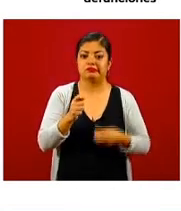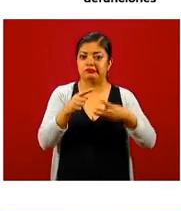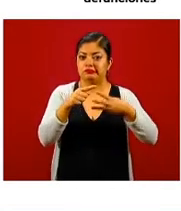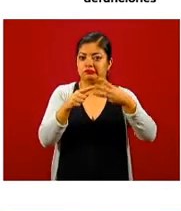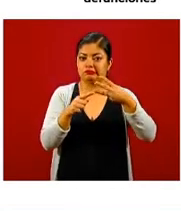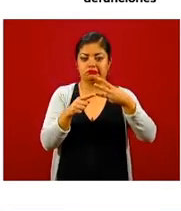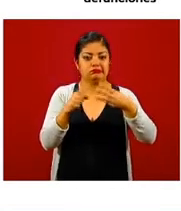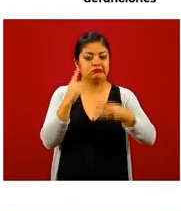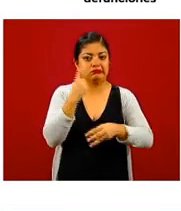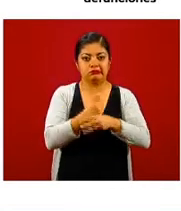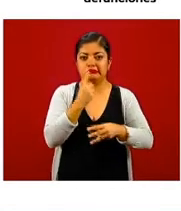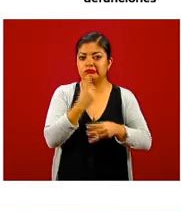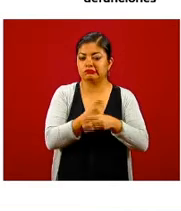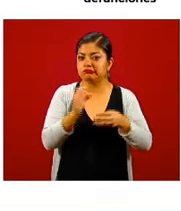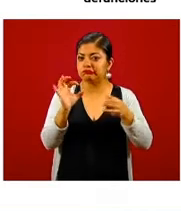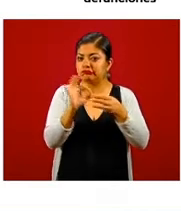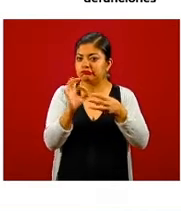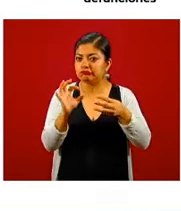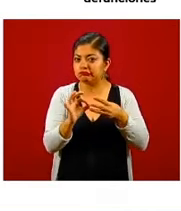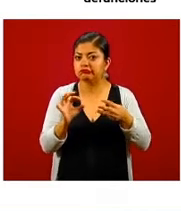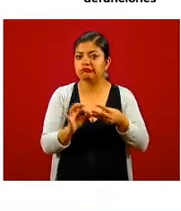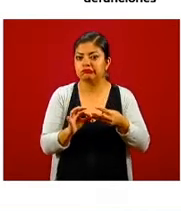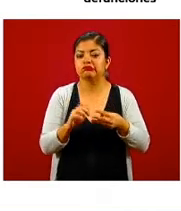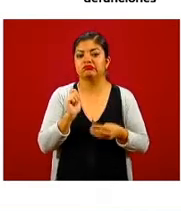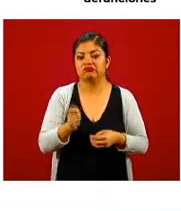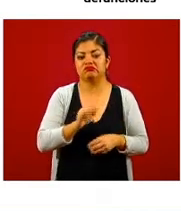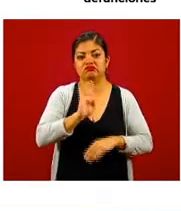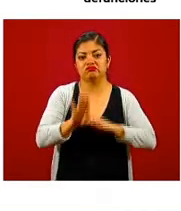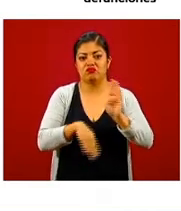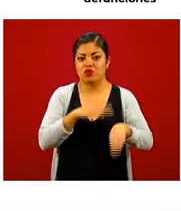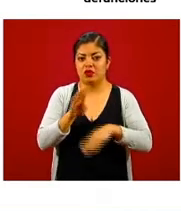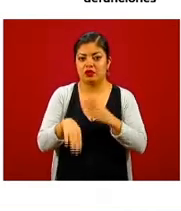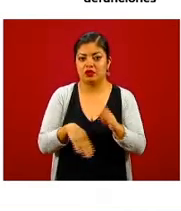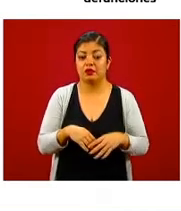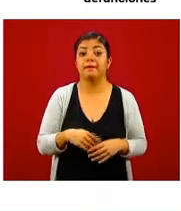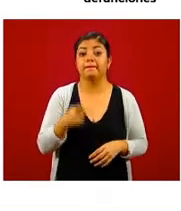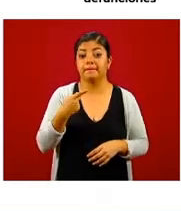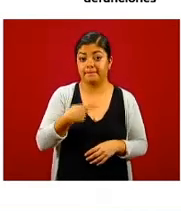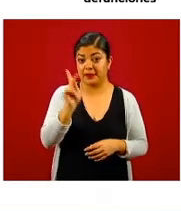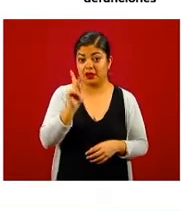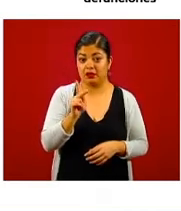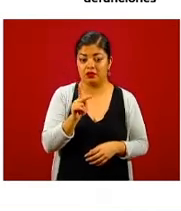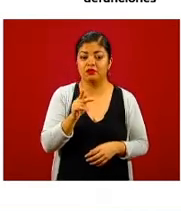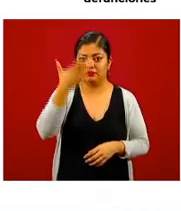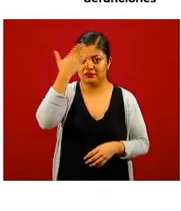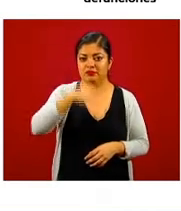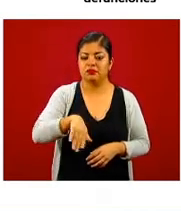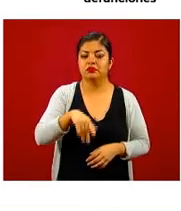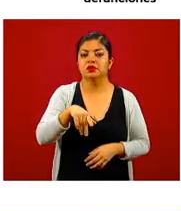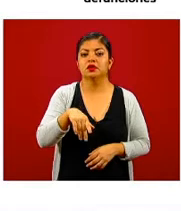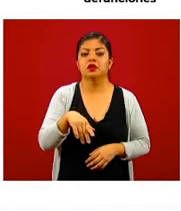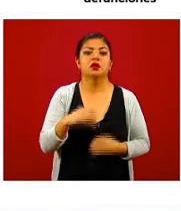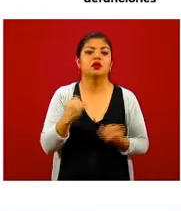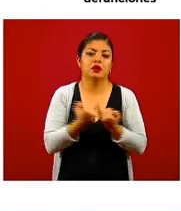obesity 26.7. These are the three comorbidities that have been